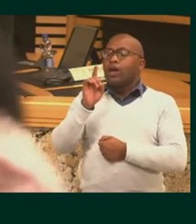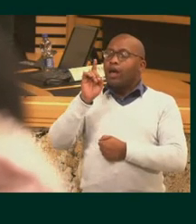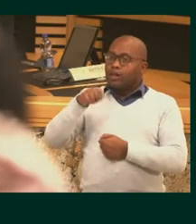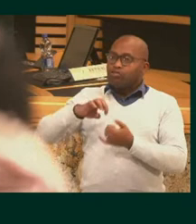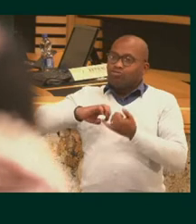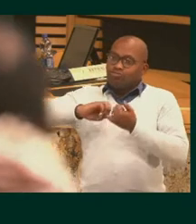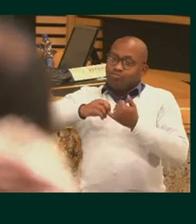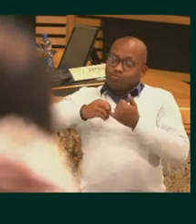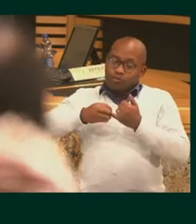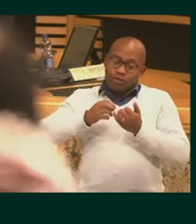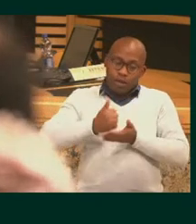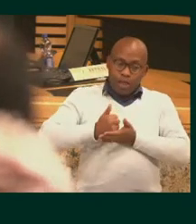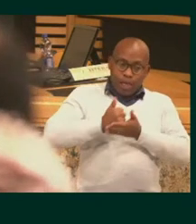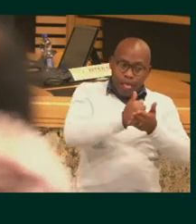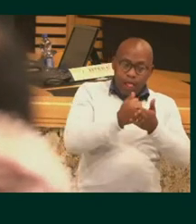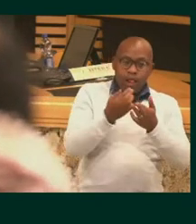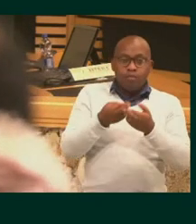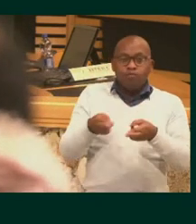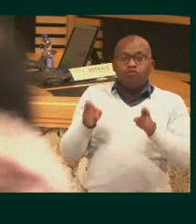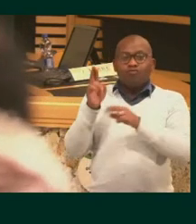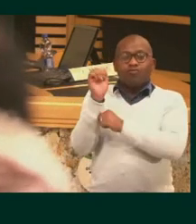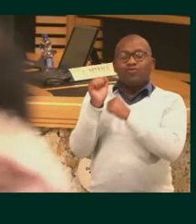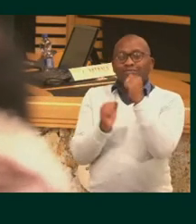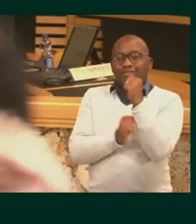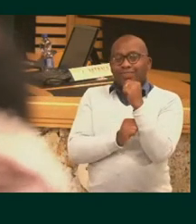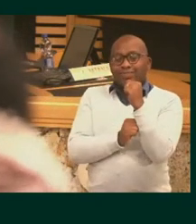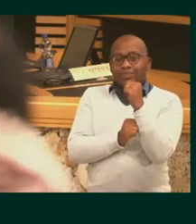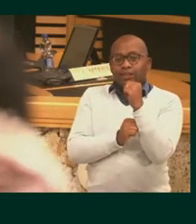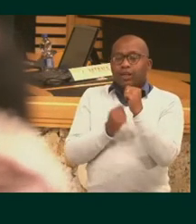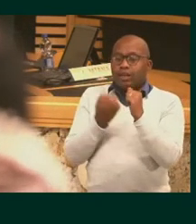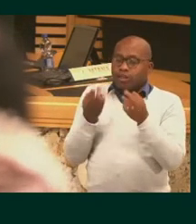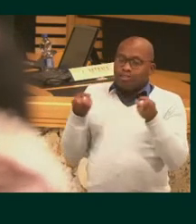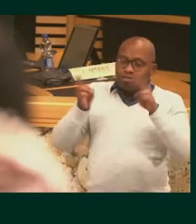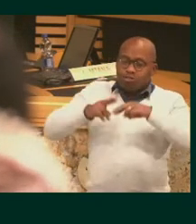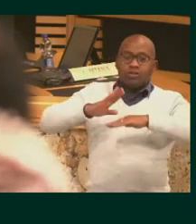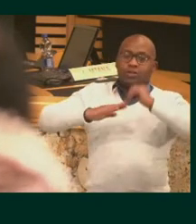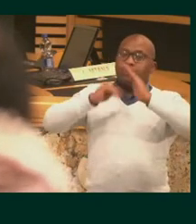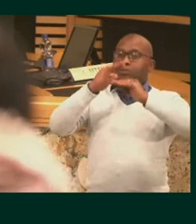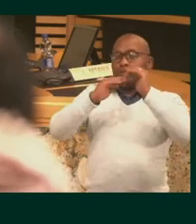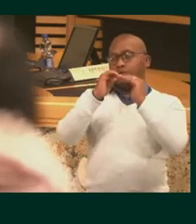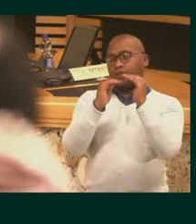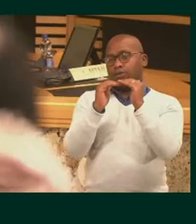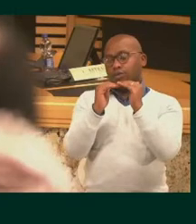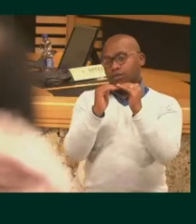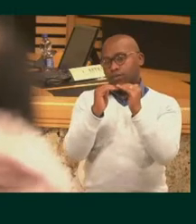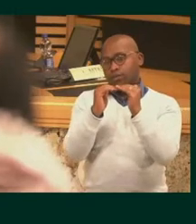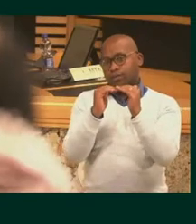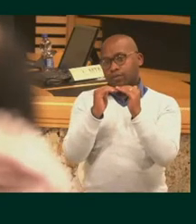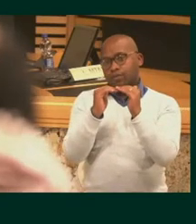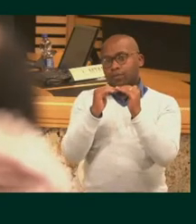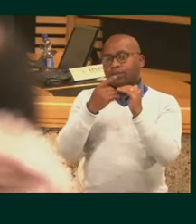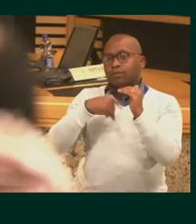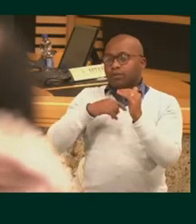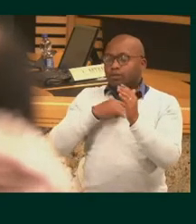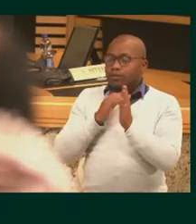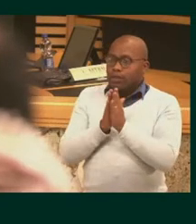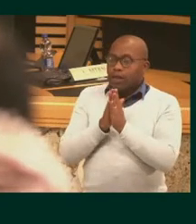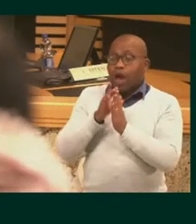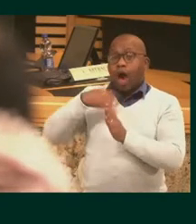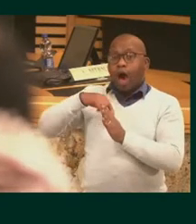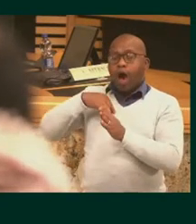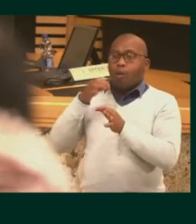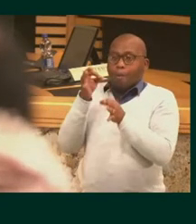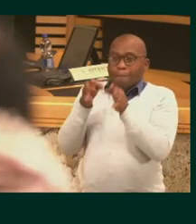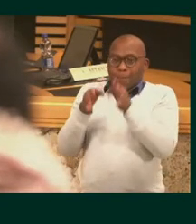Gaza we commit to engaging in open and constructive discussion with our party and the